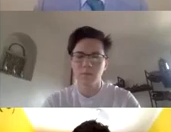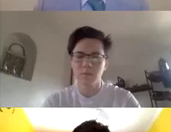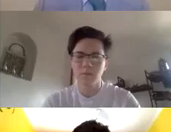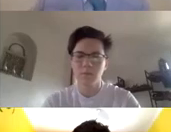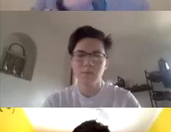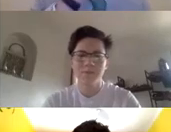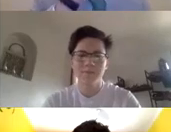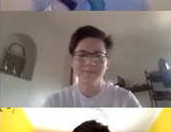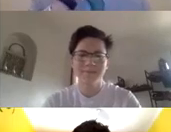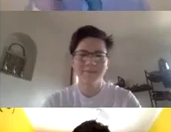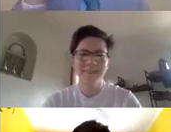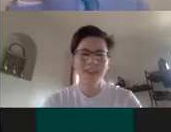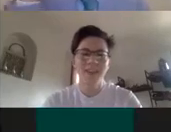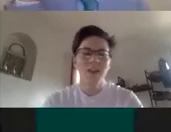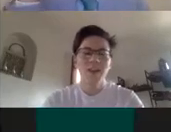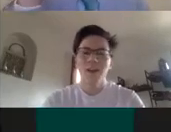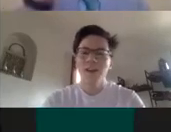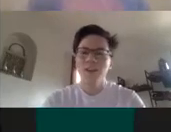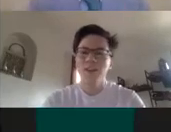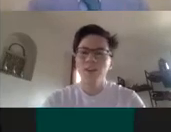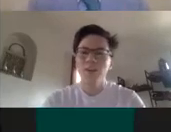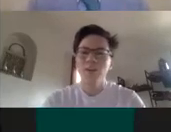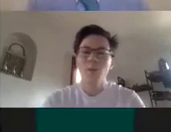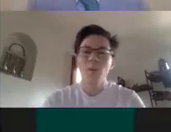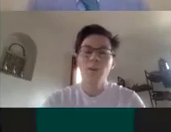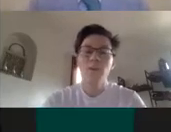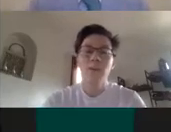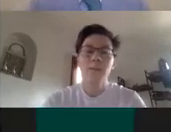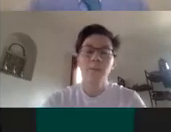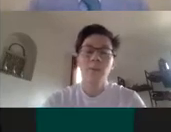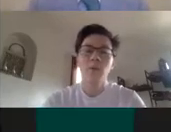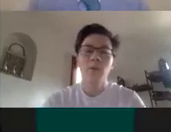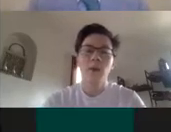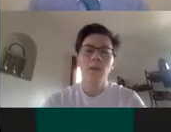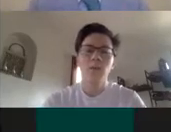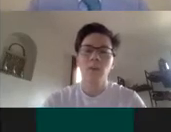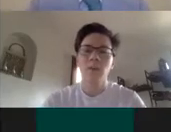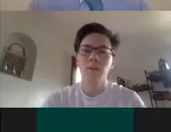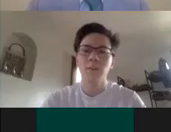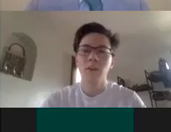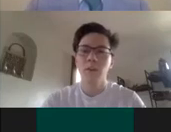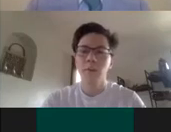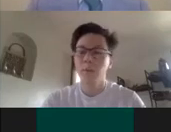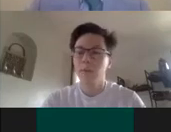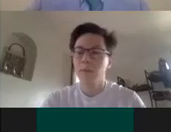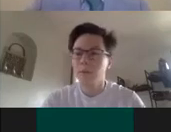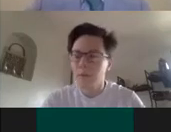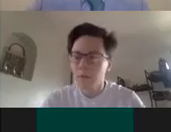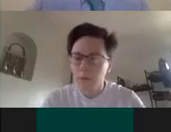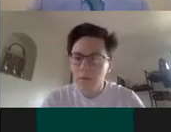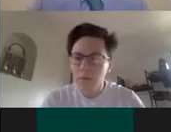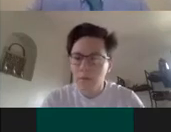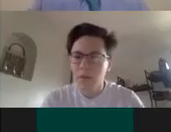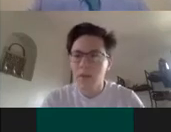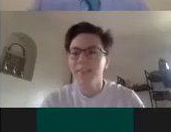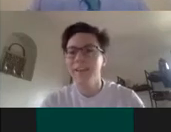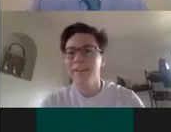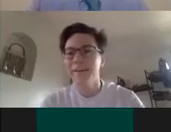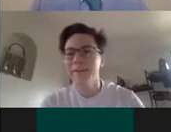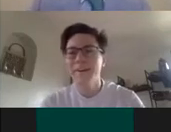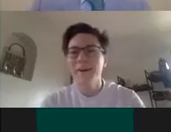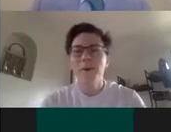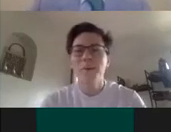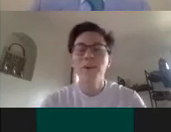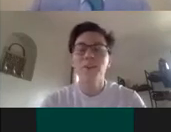Sage. Thank you. One of the recent proposed models was... You just have 2 minutes left. Thank